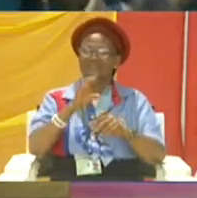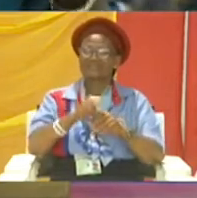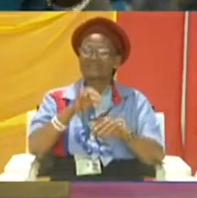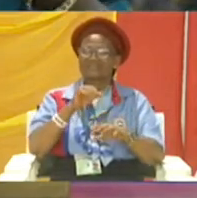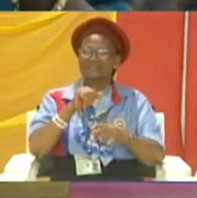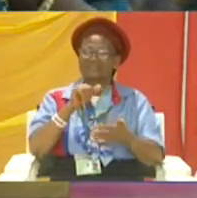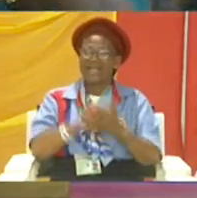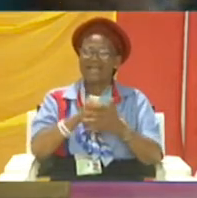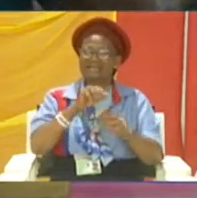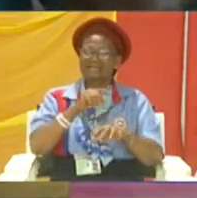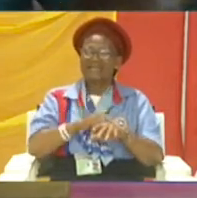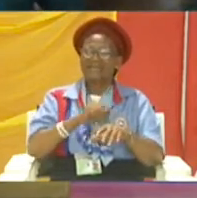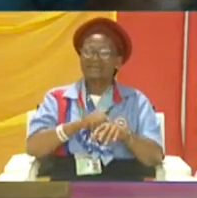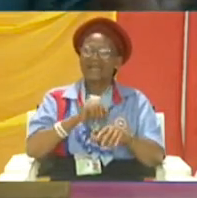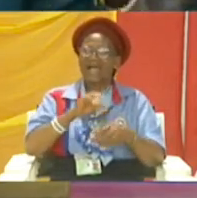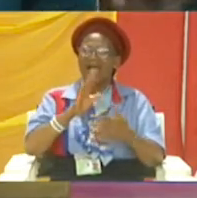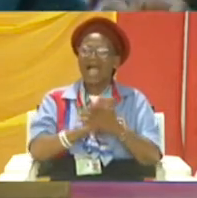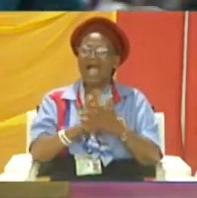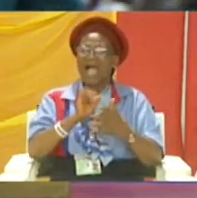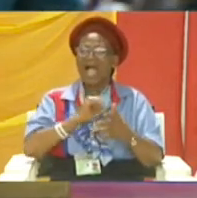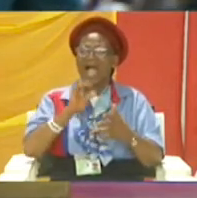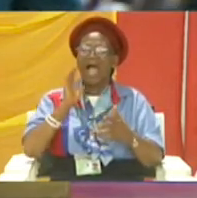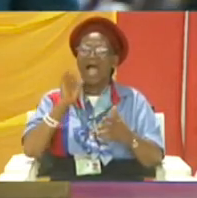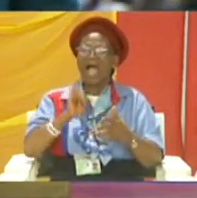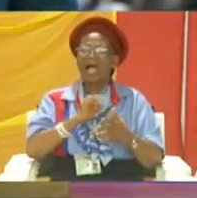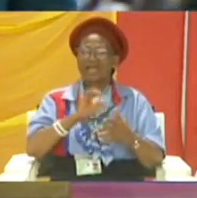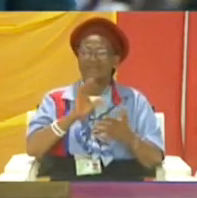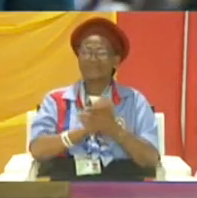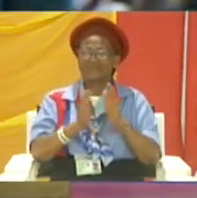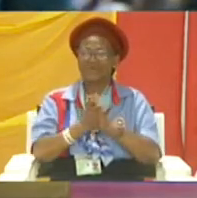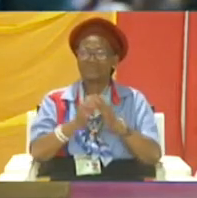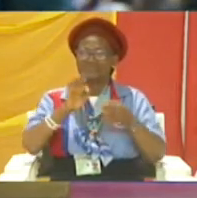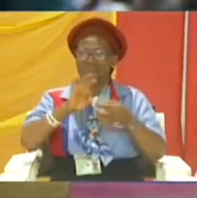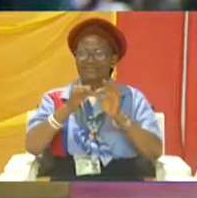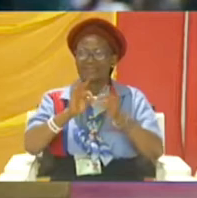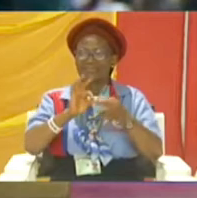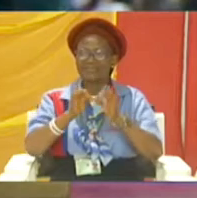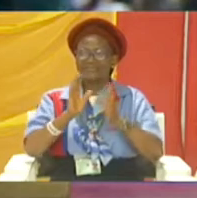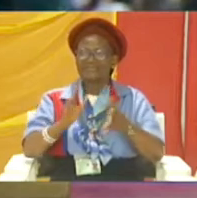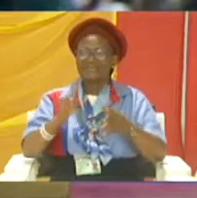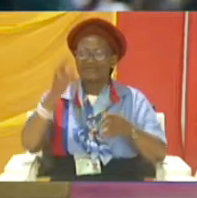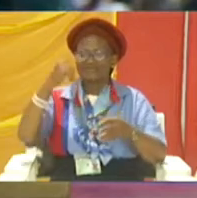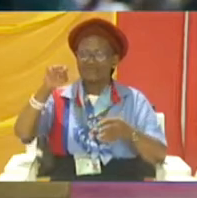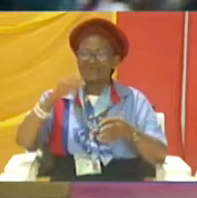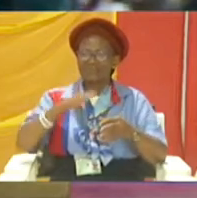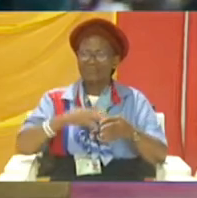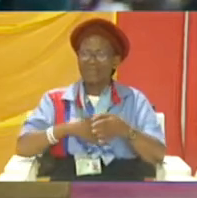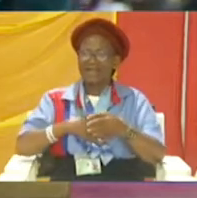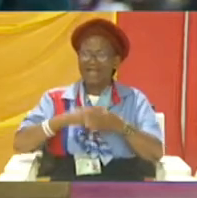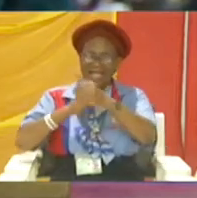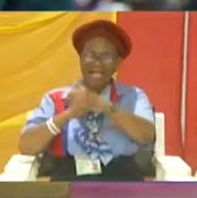the interpreter for my father in the Lord. And when the